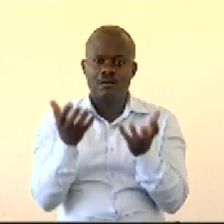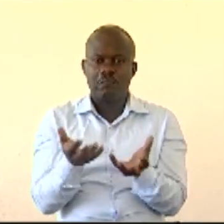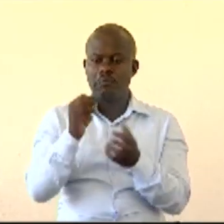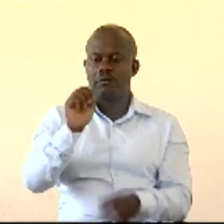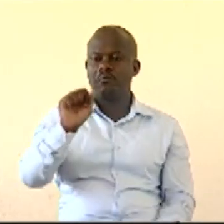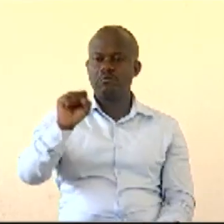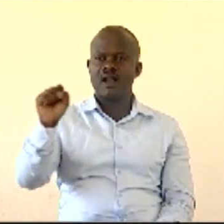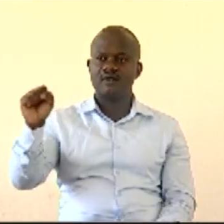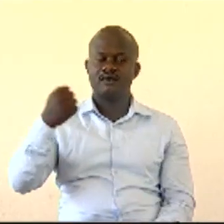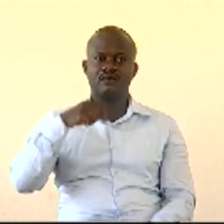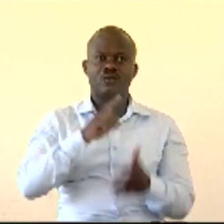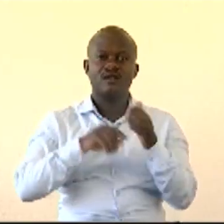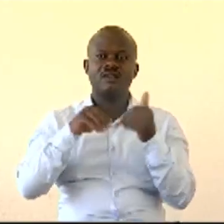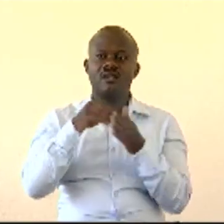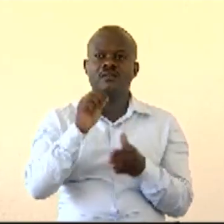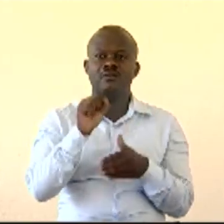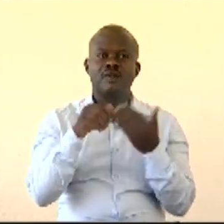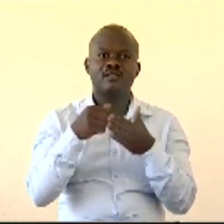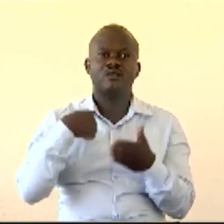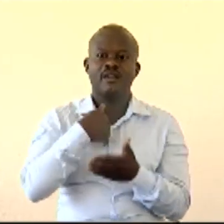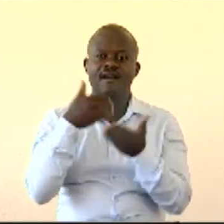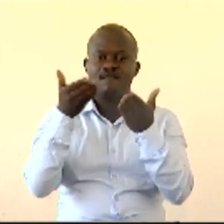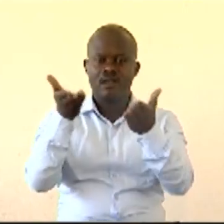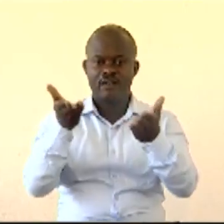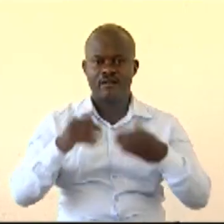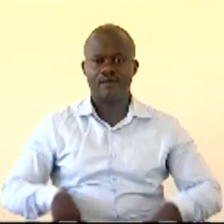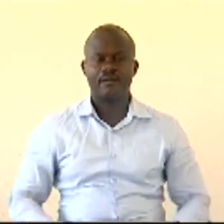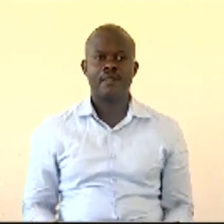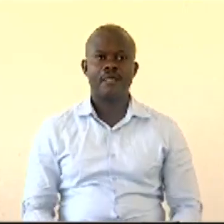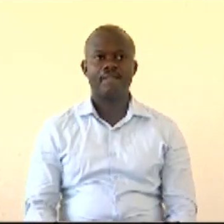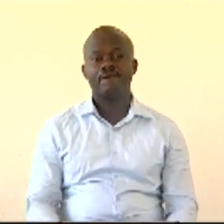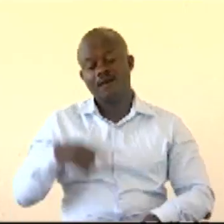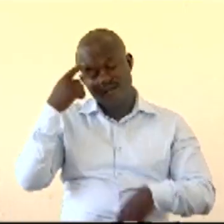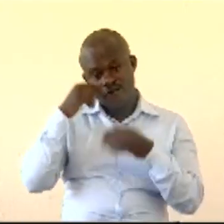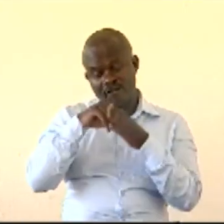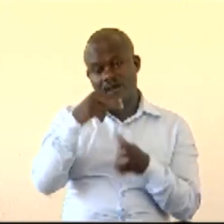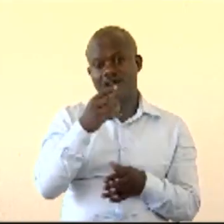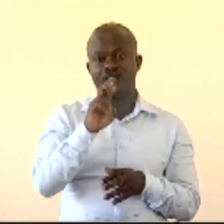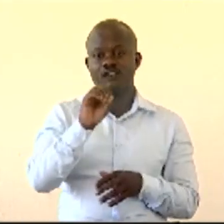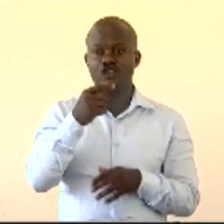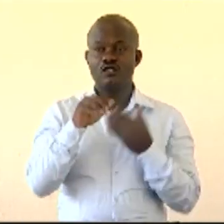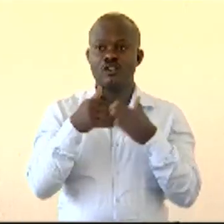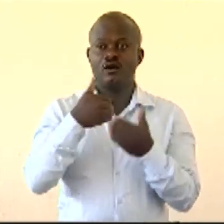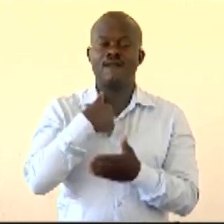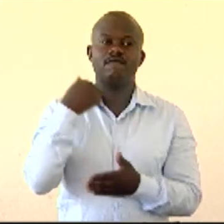have here? What mass of oxygen do we have here? For hydrogen, we have